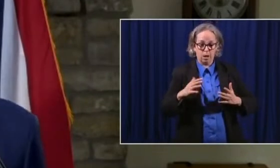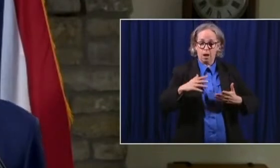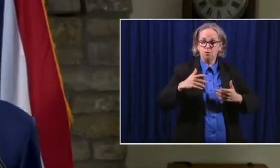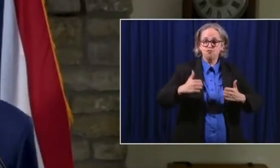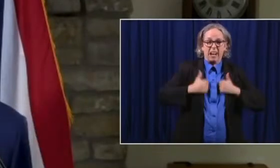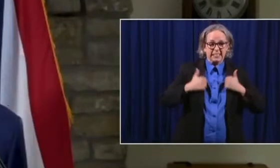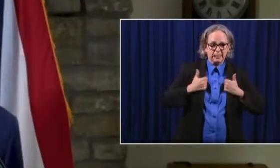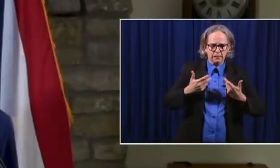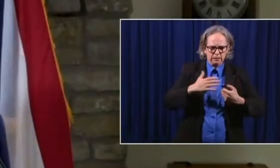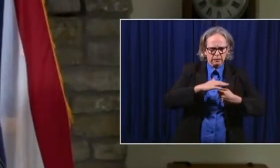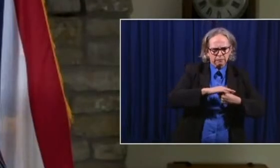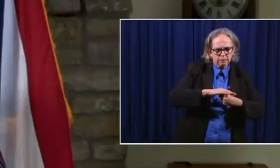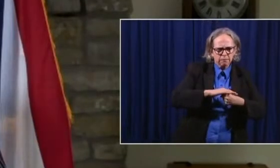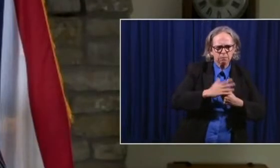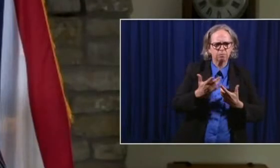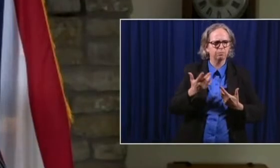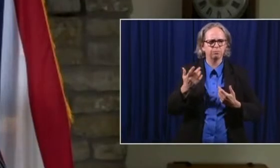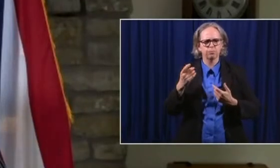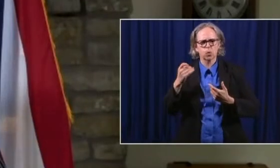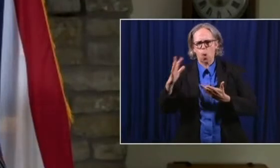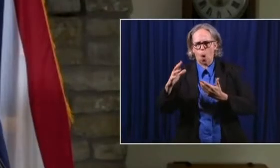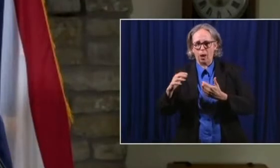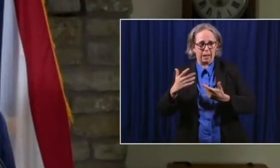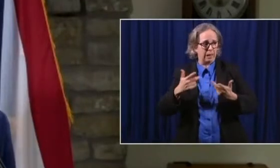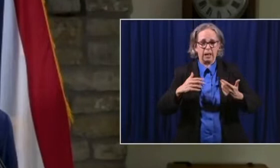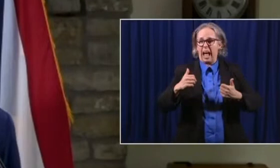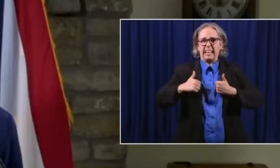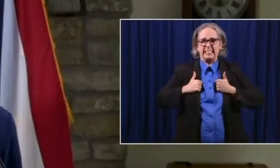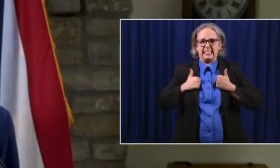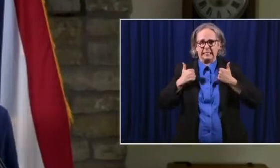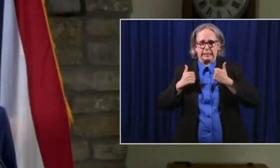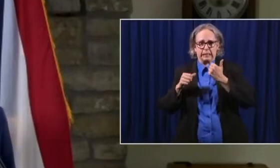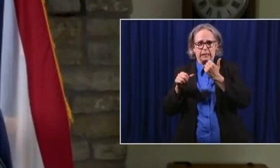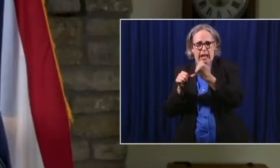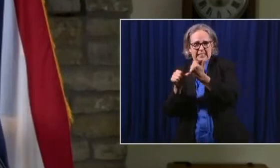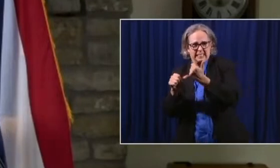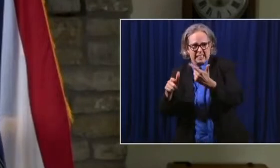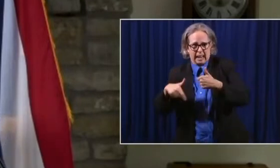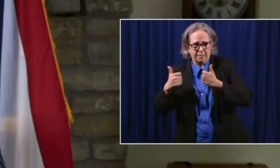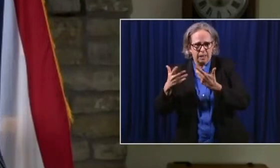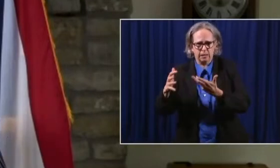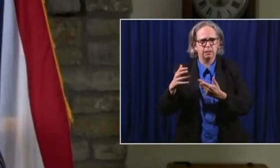of assisted living to be involved in gathering the sample.